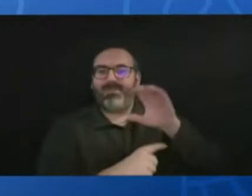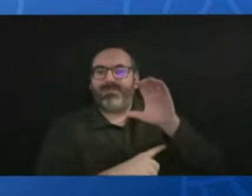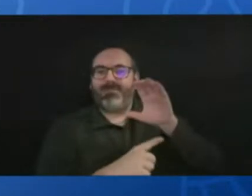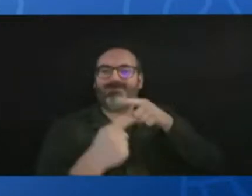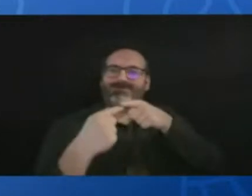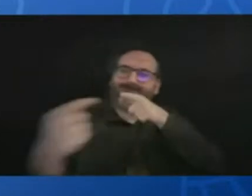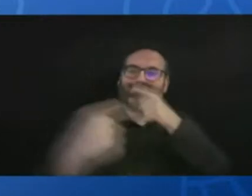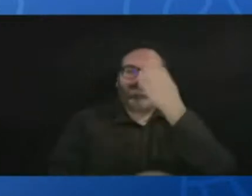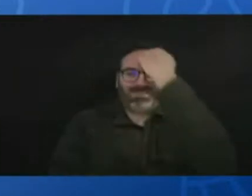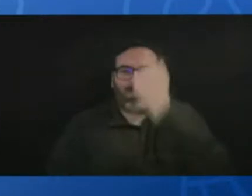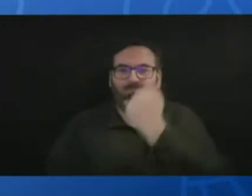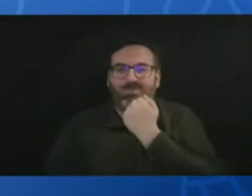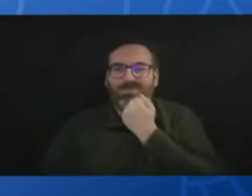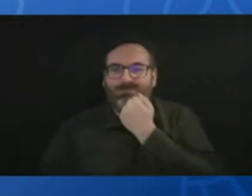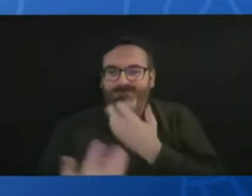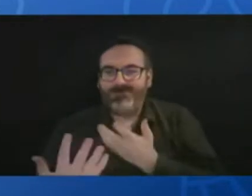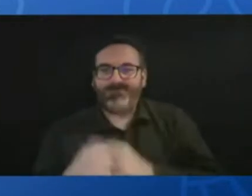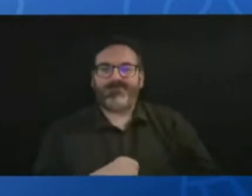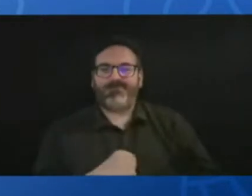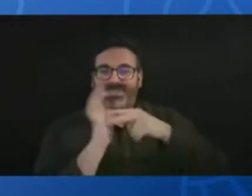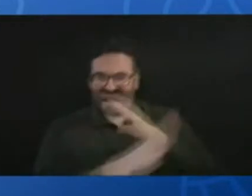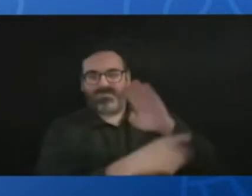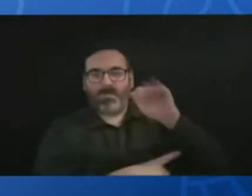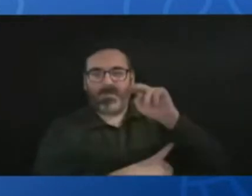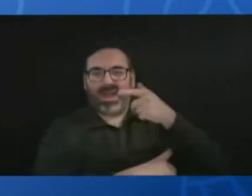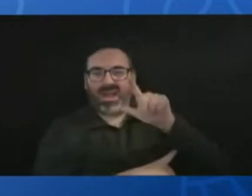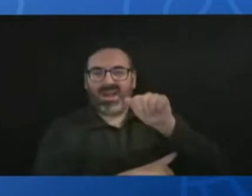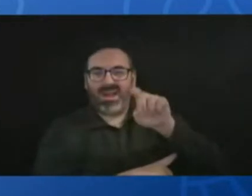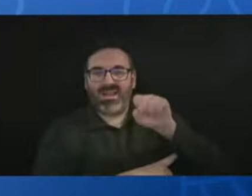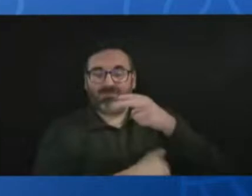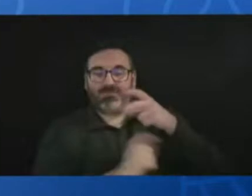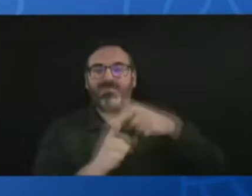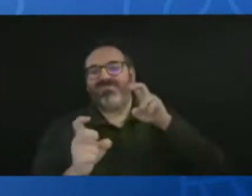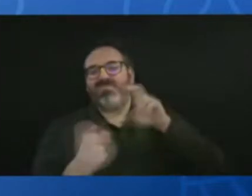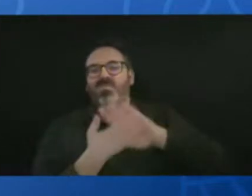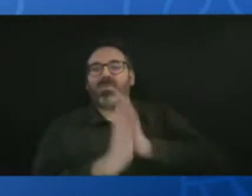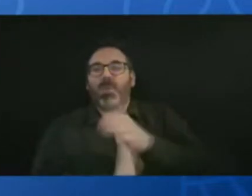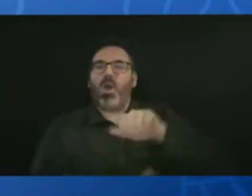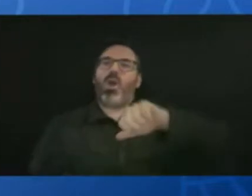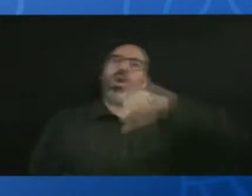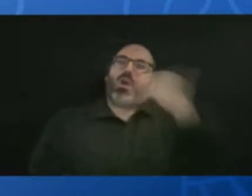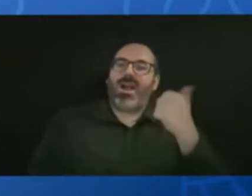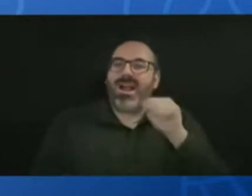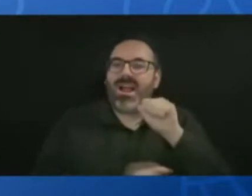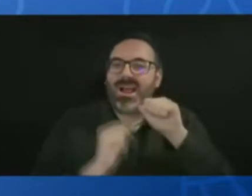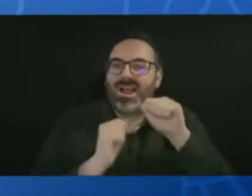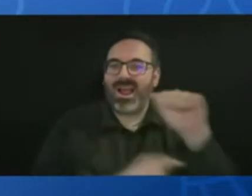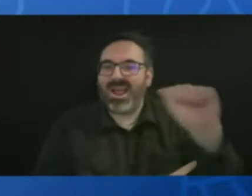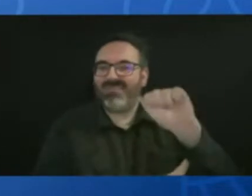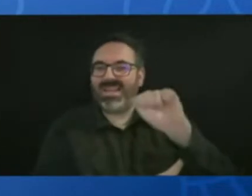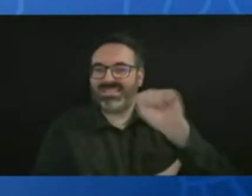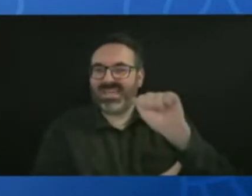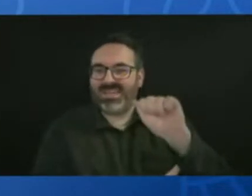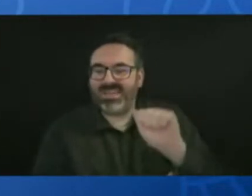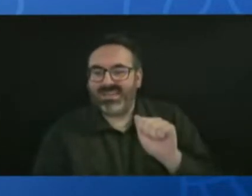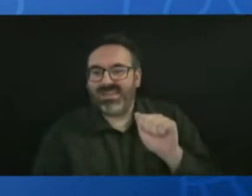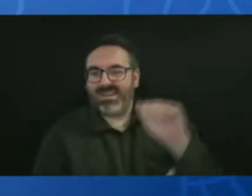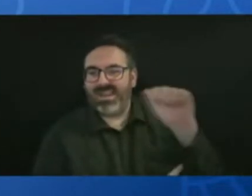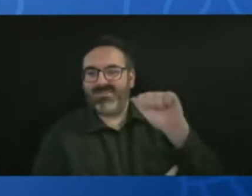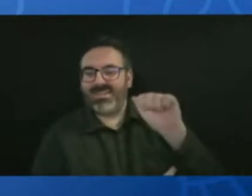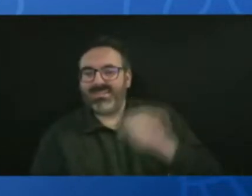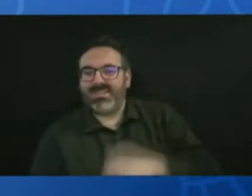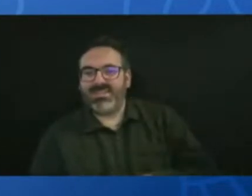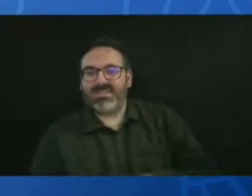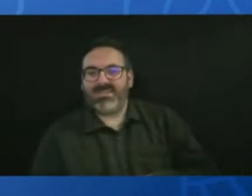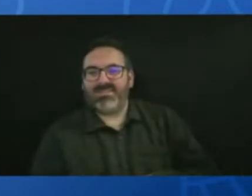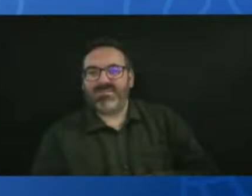from becoming another Afghanistan? Tammy, I have a second question. How is the U.S. government addressing the unlawful